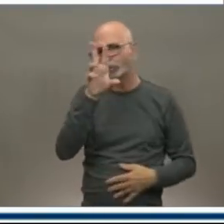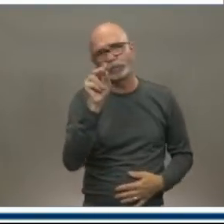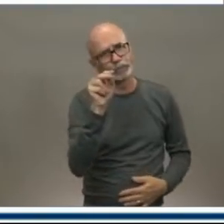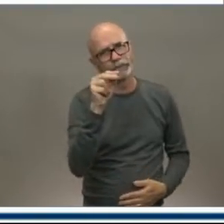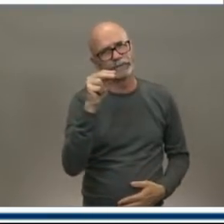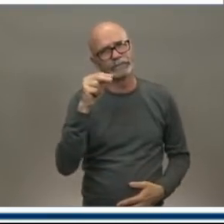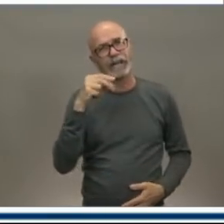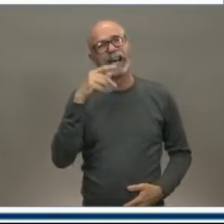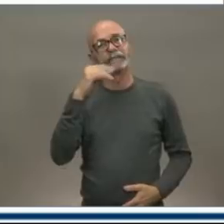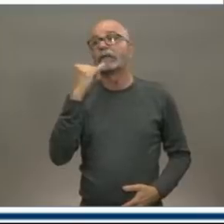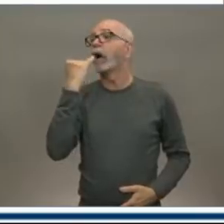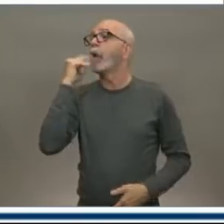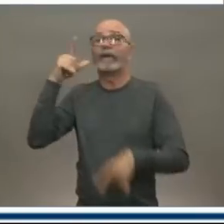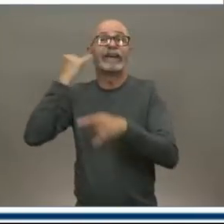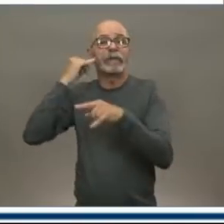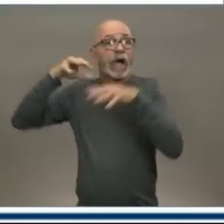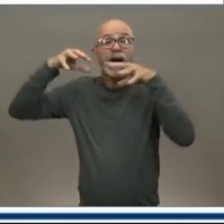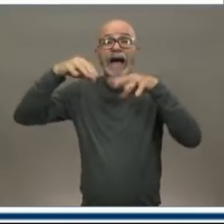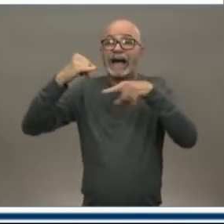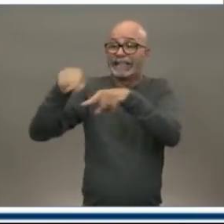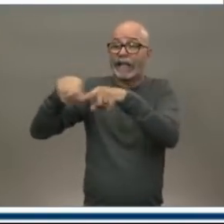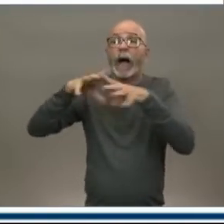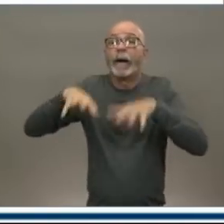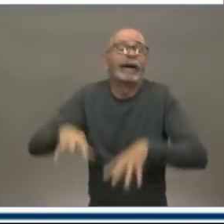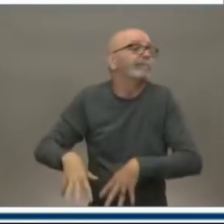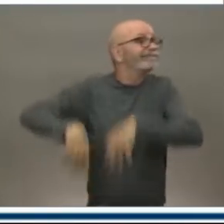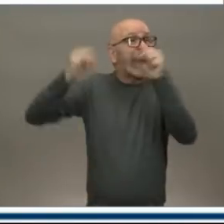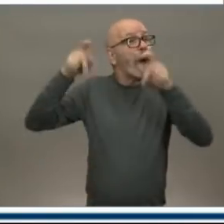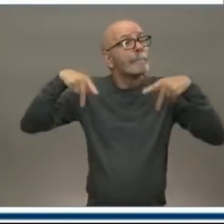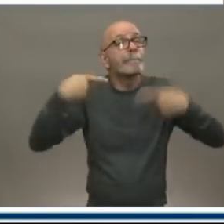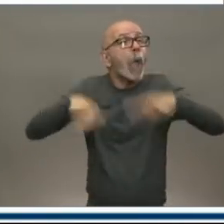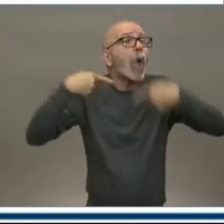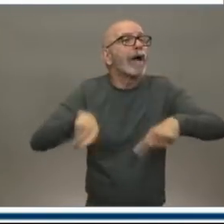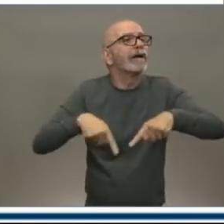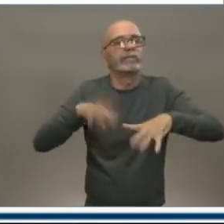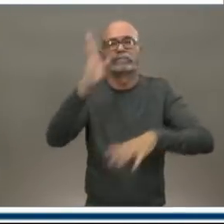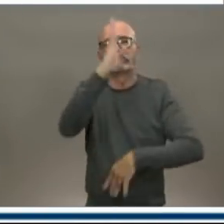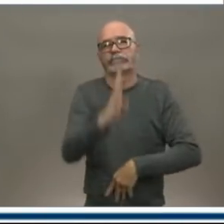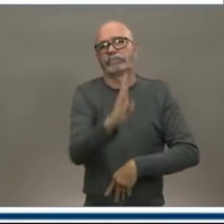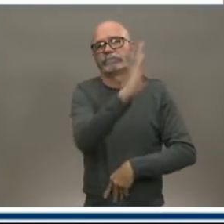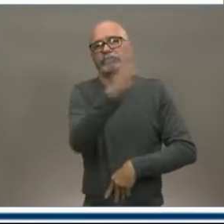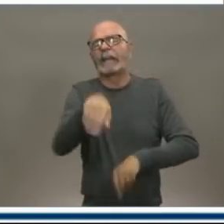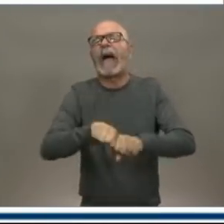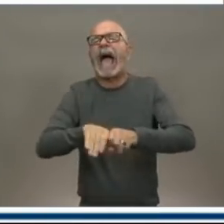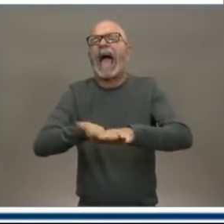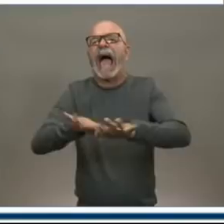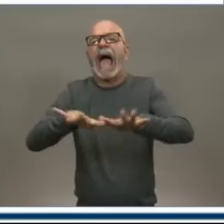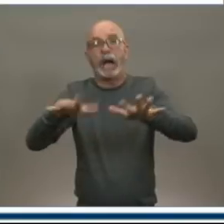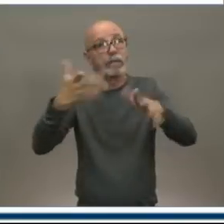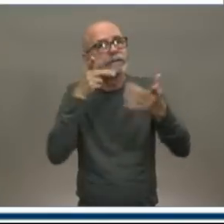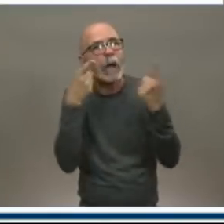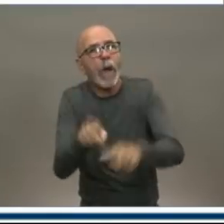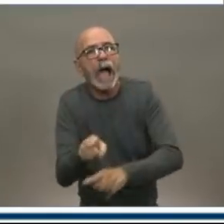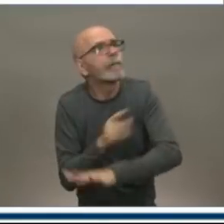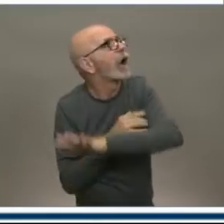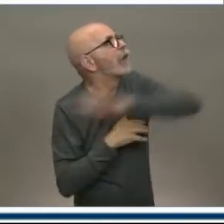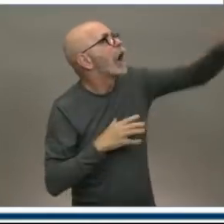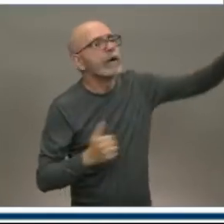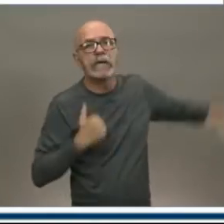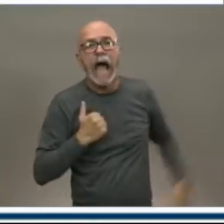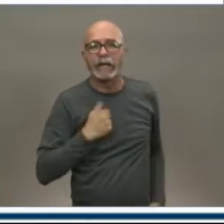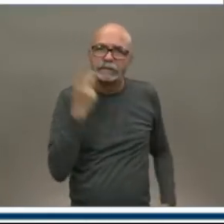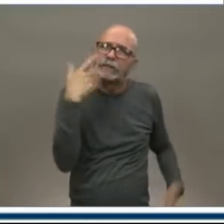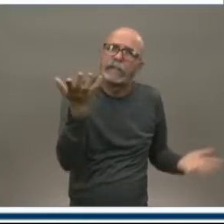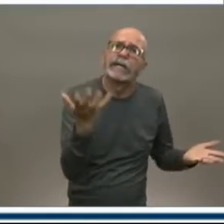hosted a great big party or something like that, which is what's happening in other parts of the province. Again, the way we keep